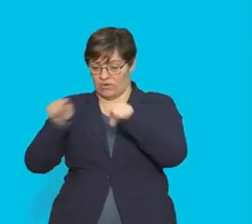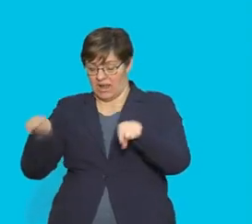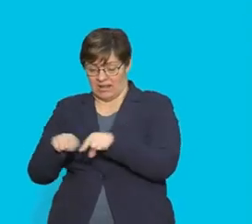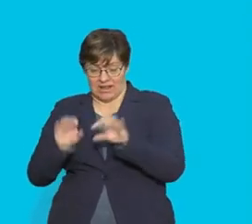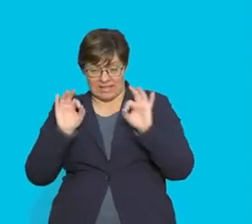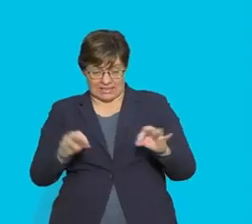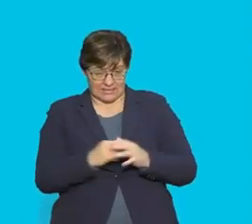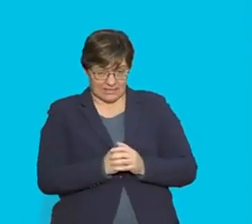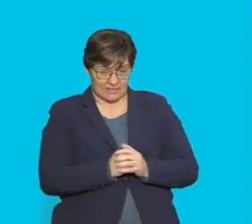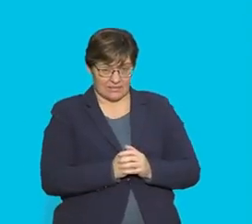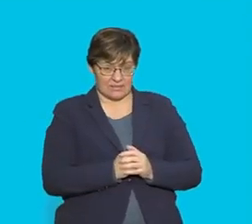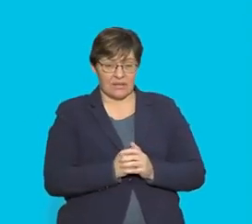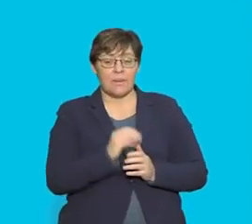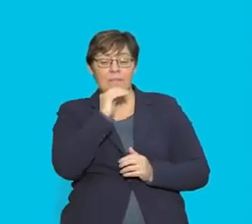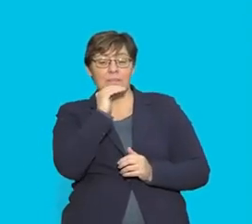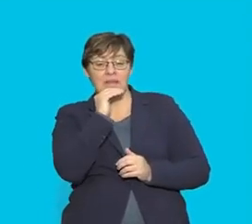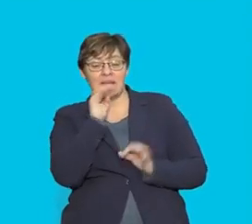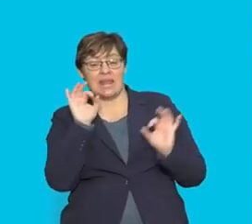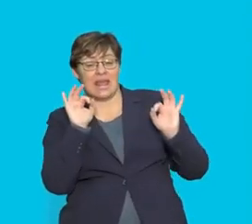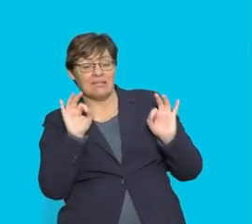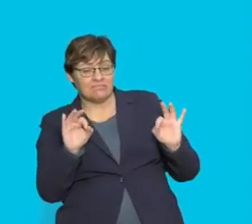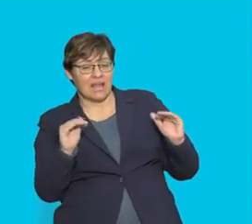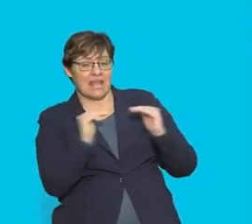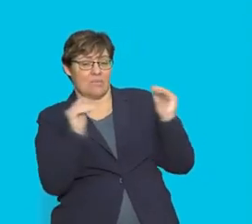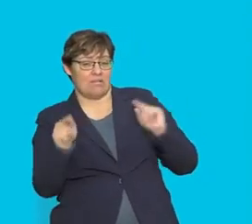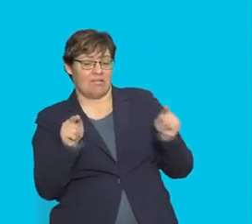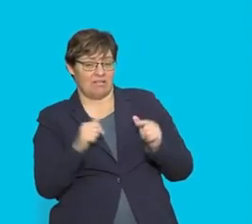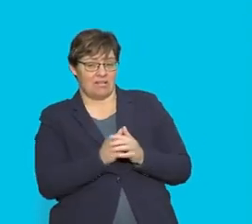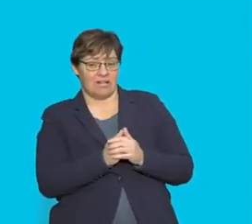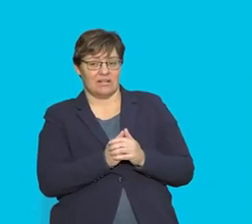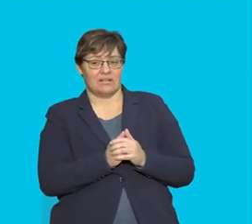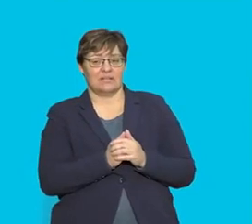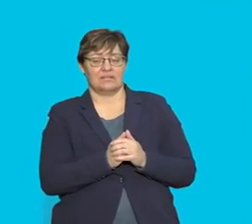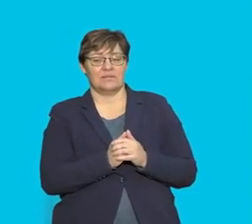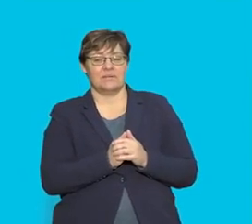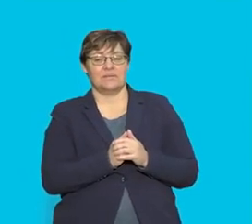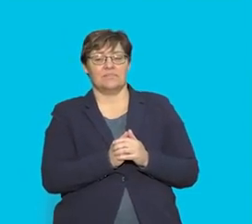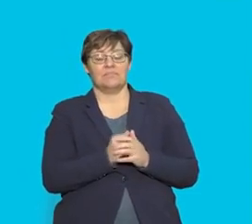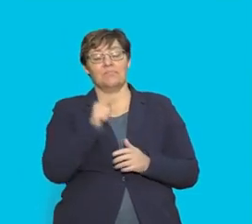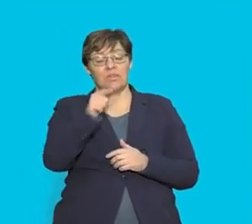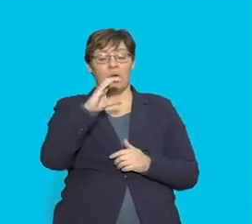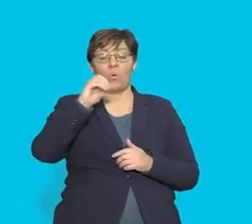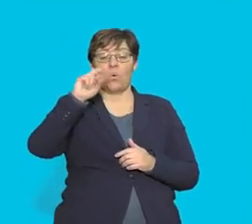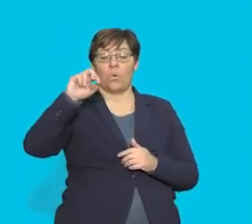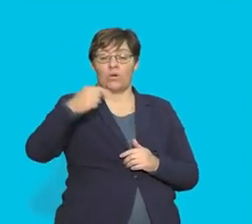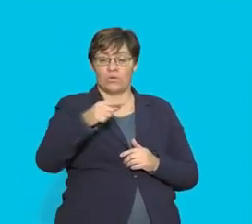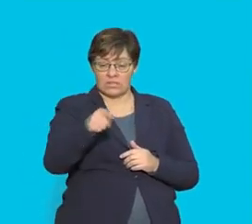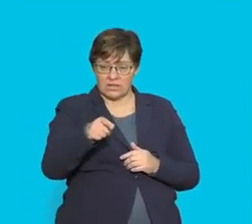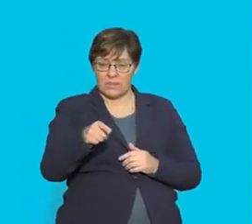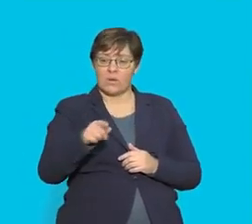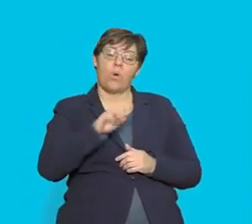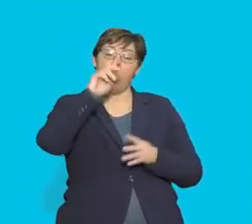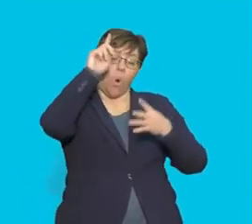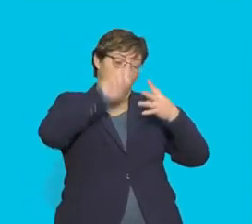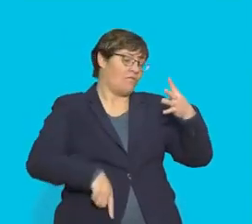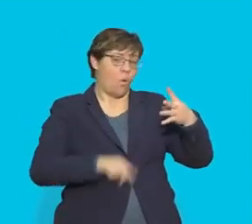triangles, where we then talking about equalness of this. But now with congruency, you don't need to